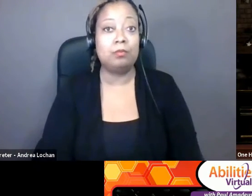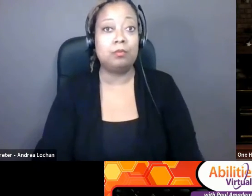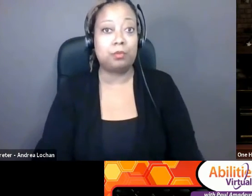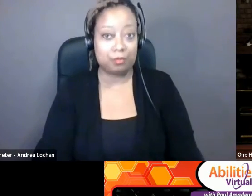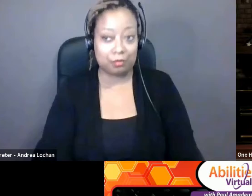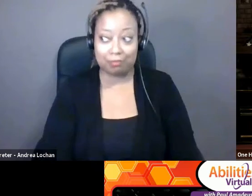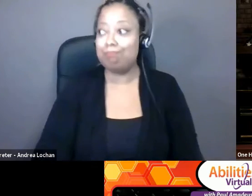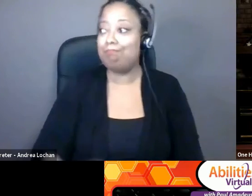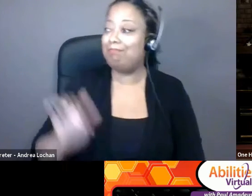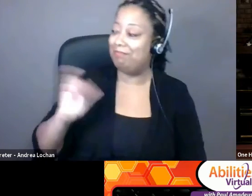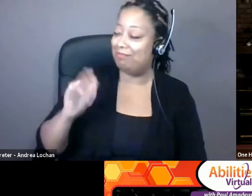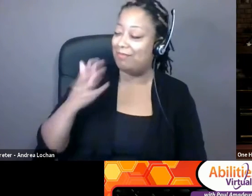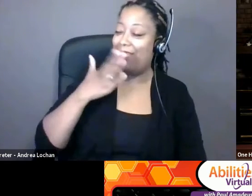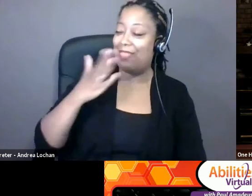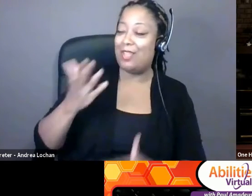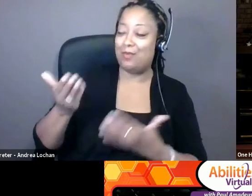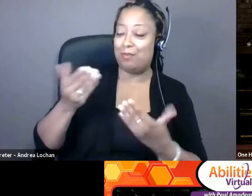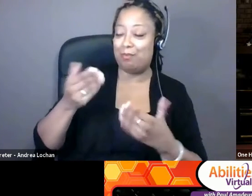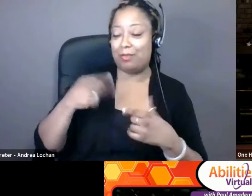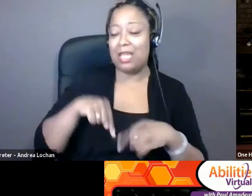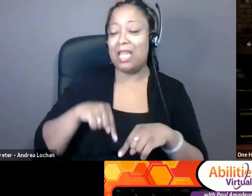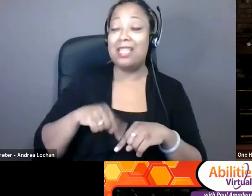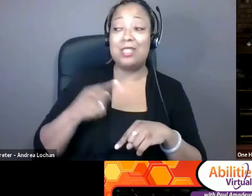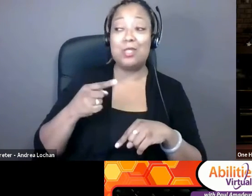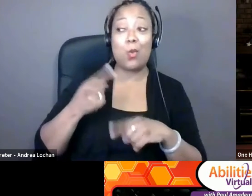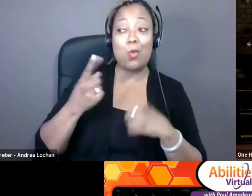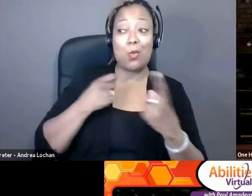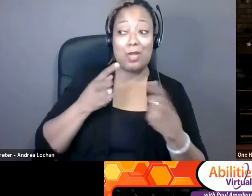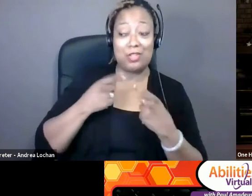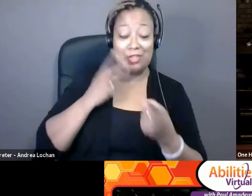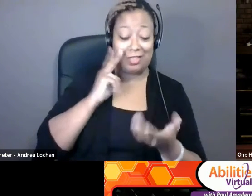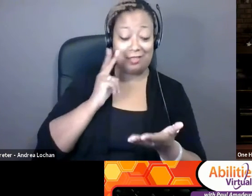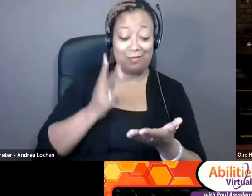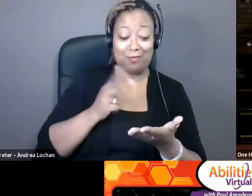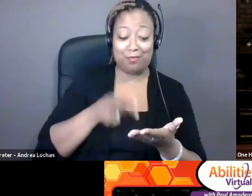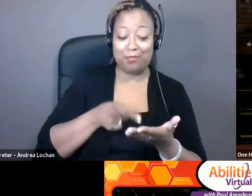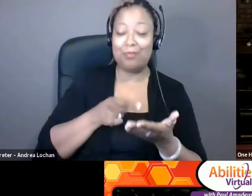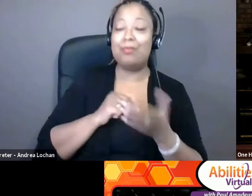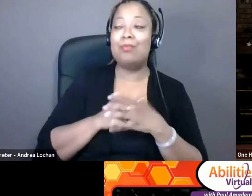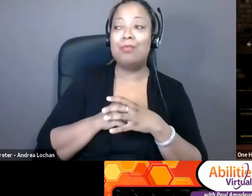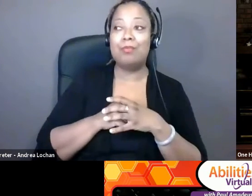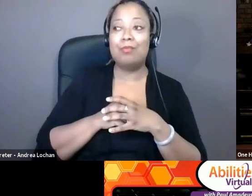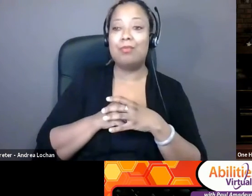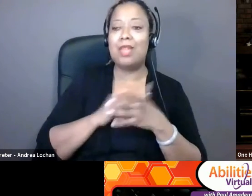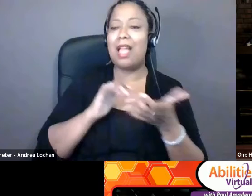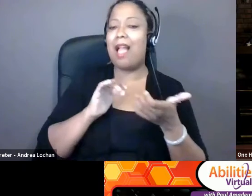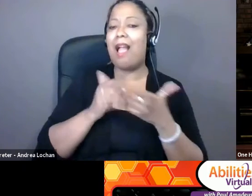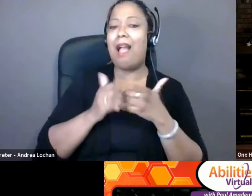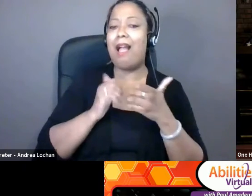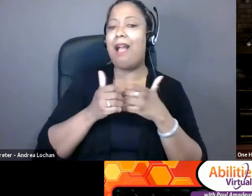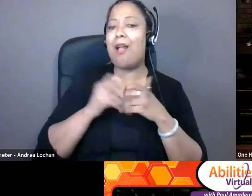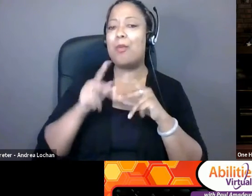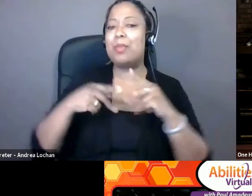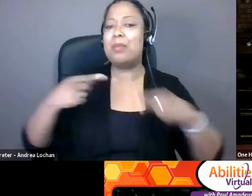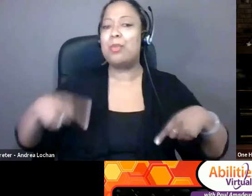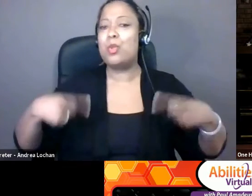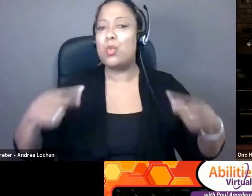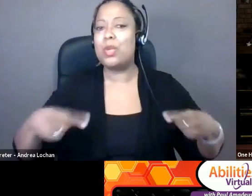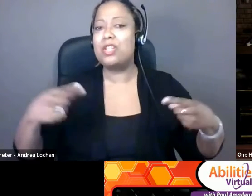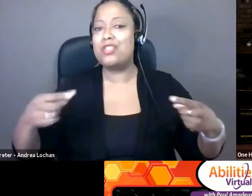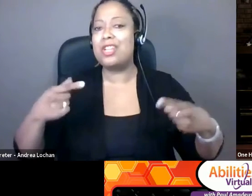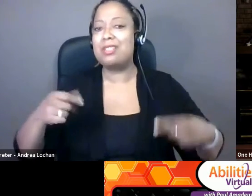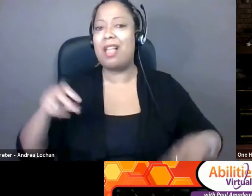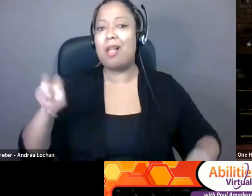Thank you so much for being with us. Now, some of the questions that are coming in, and that is, how do people in wheelchairs get